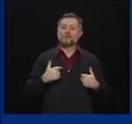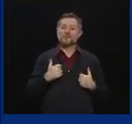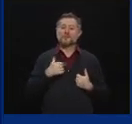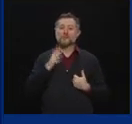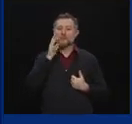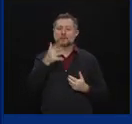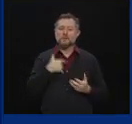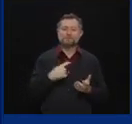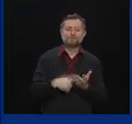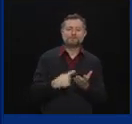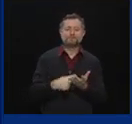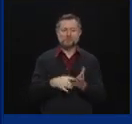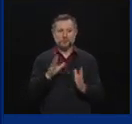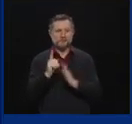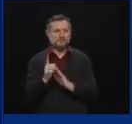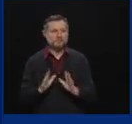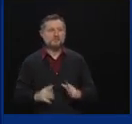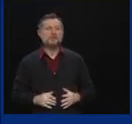minute.